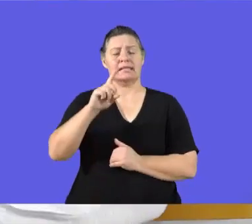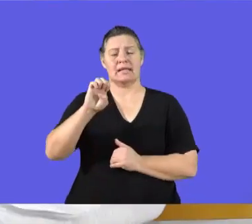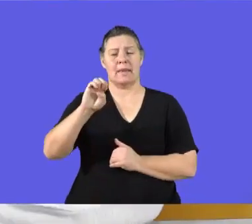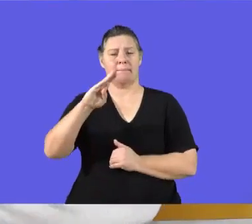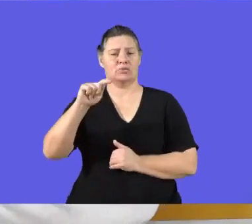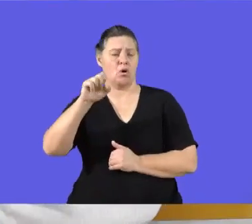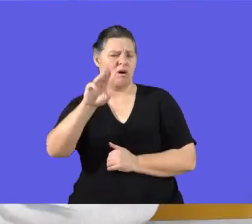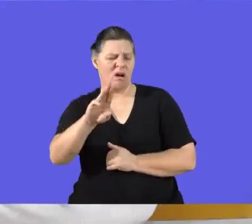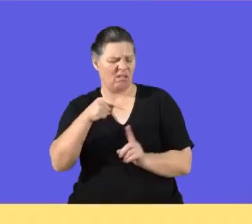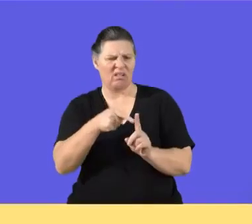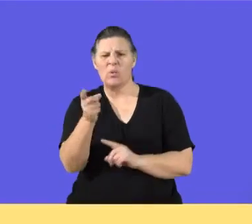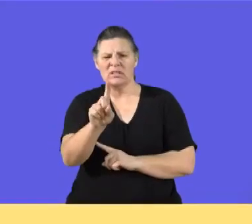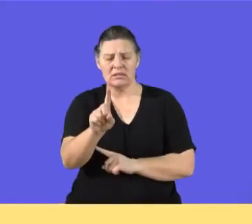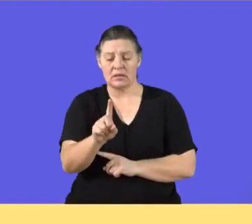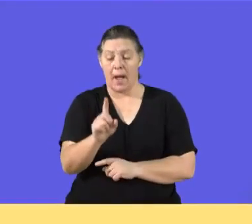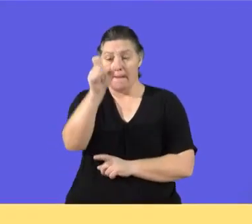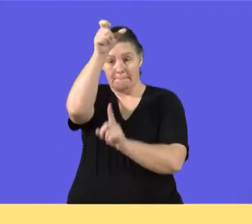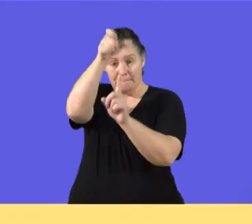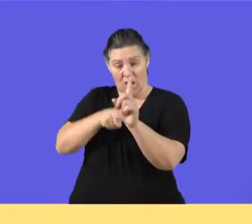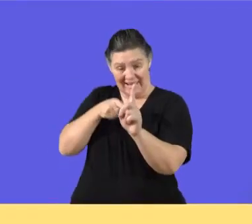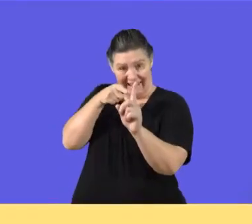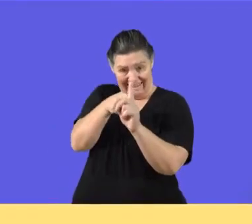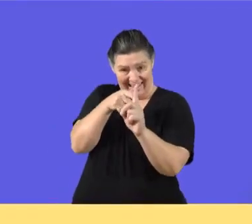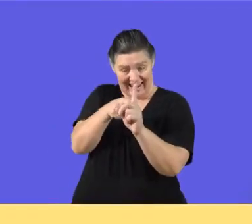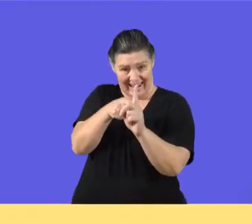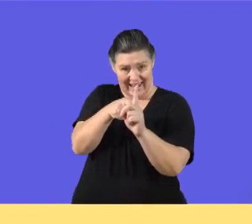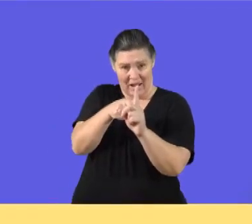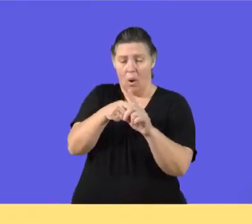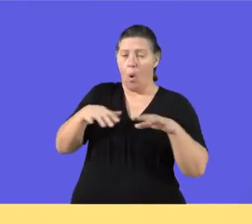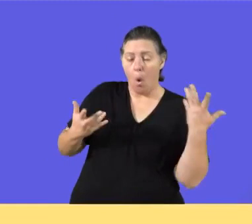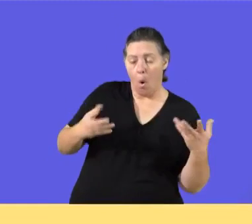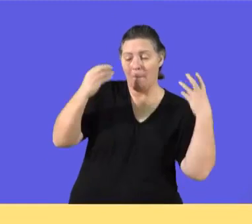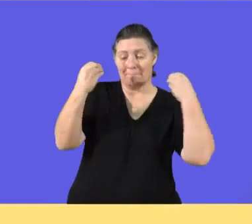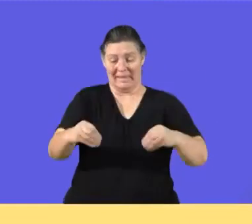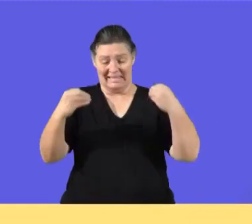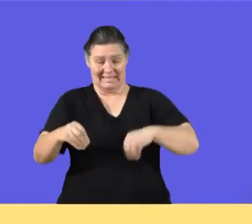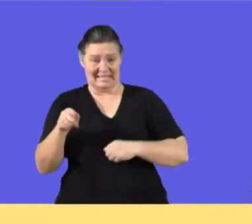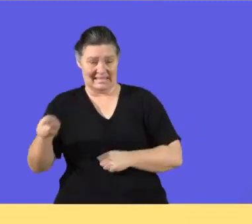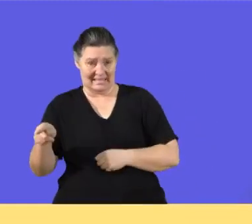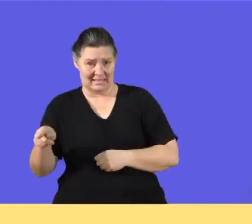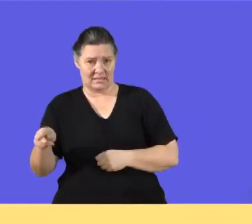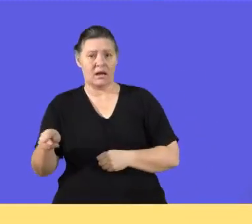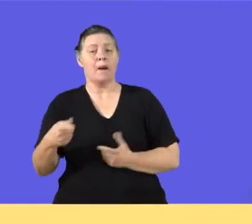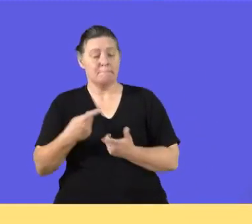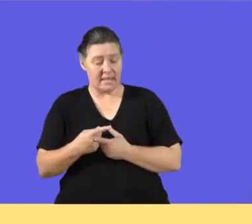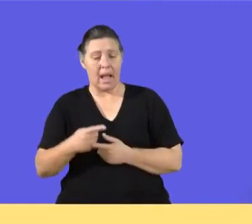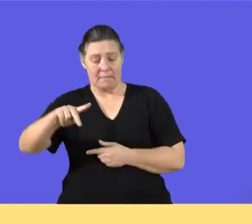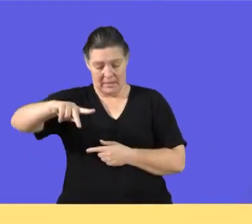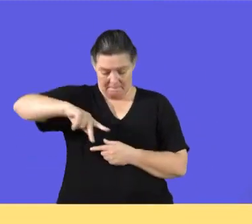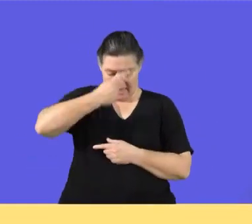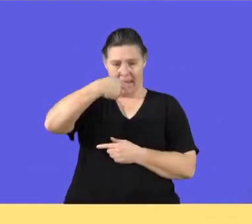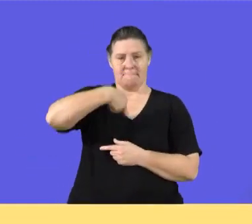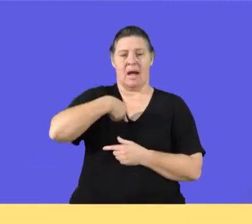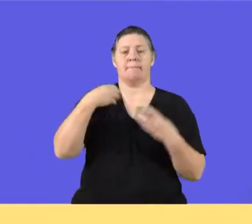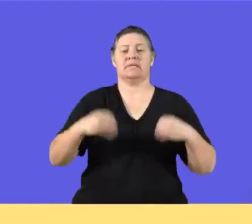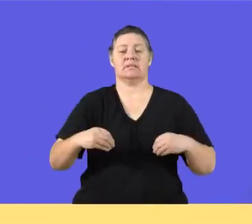then debtor. What is a debtor? This is an individual, a person, or a business that